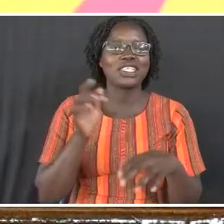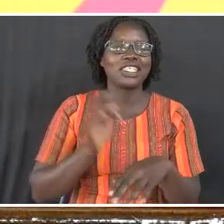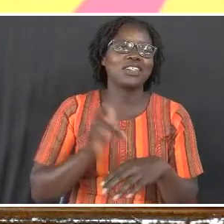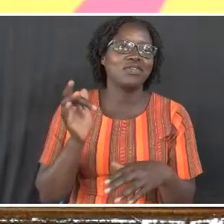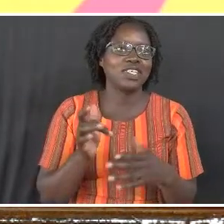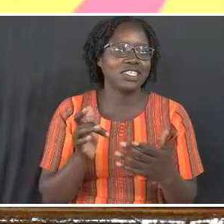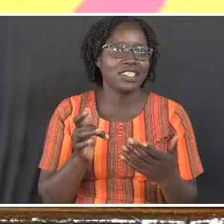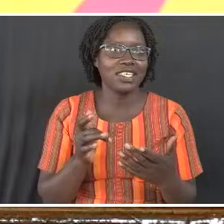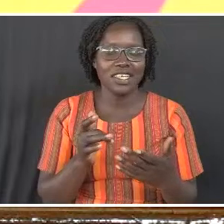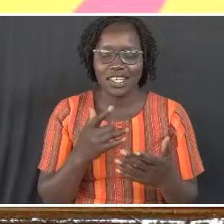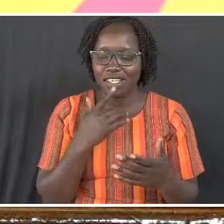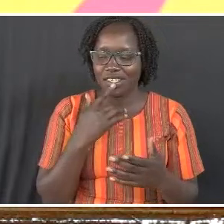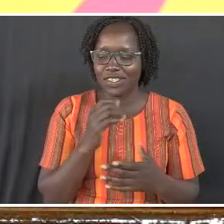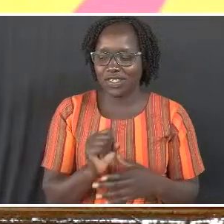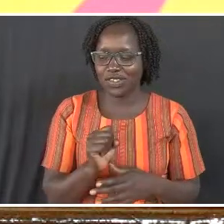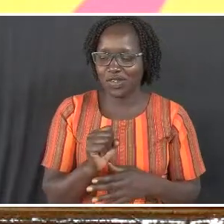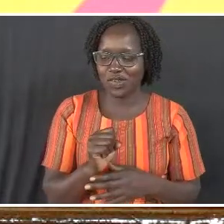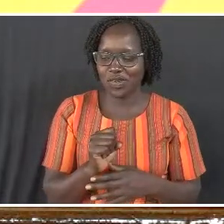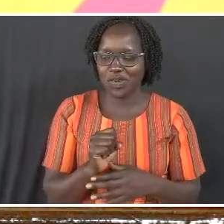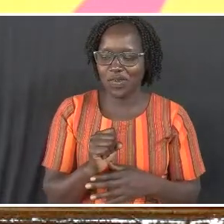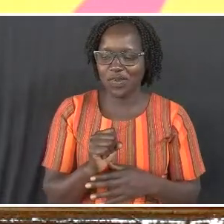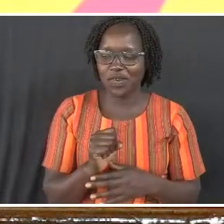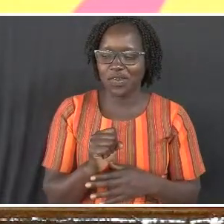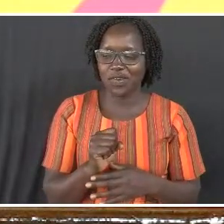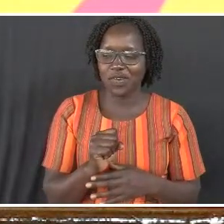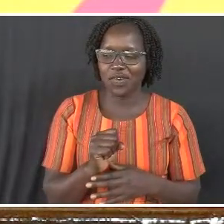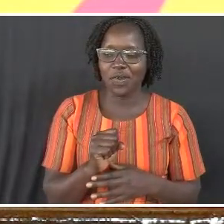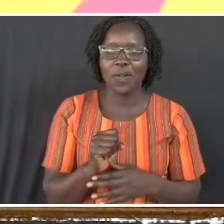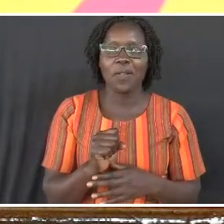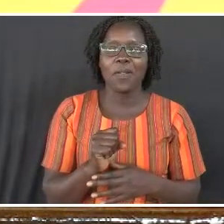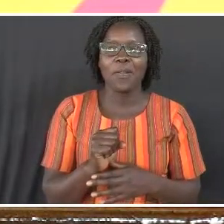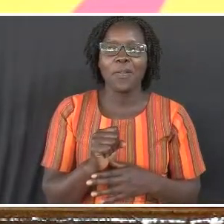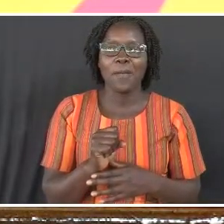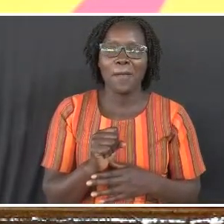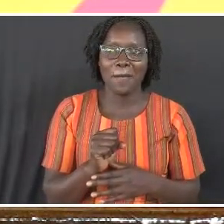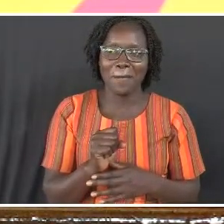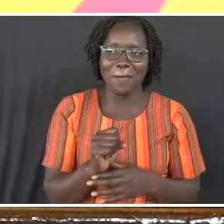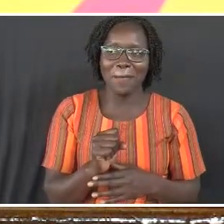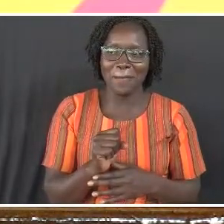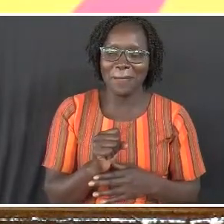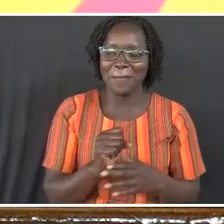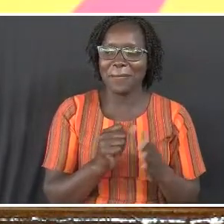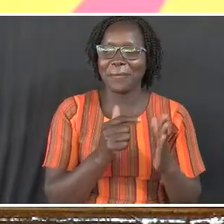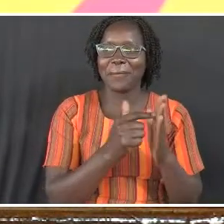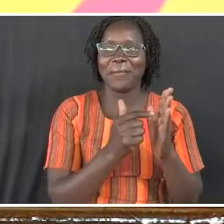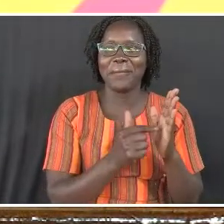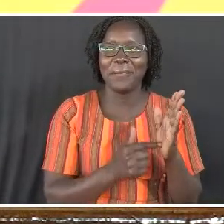So I'll just highlight some of them. I won't go through the details.